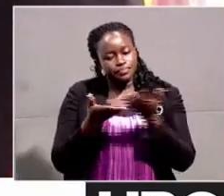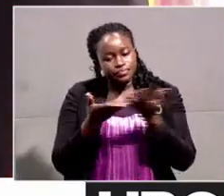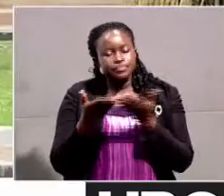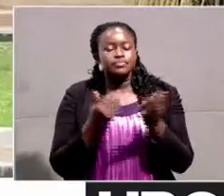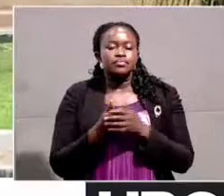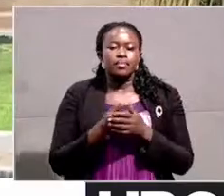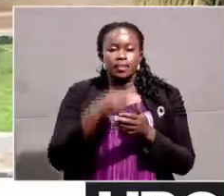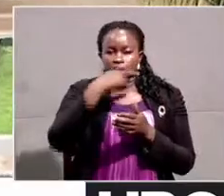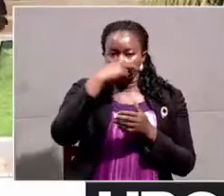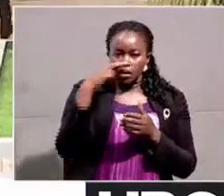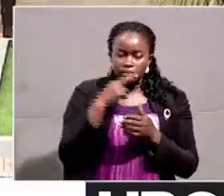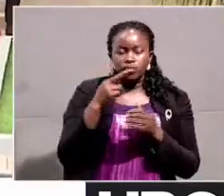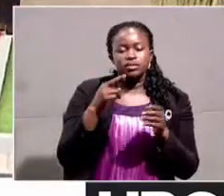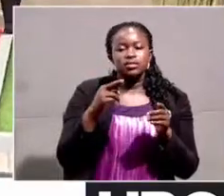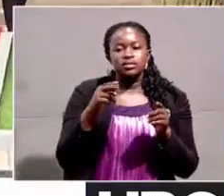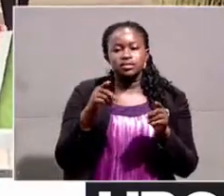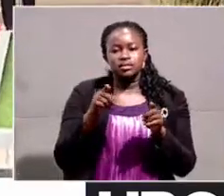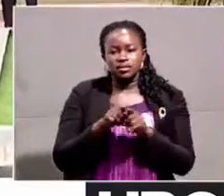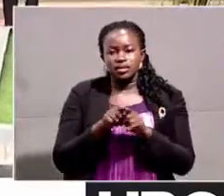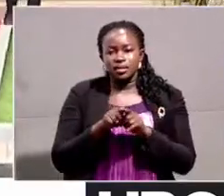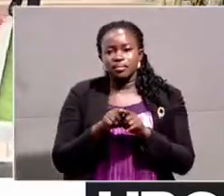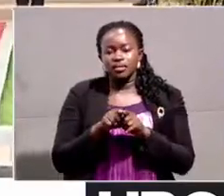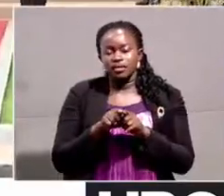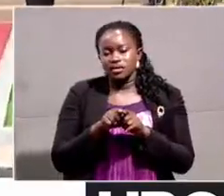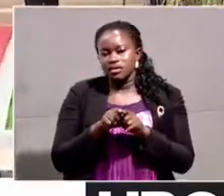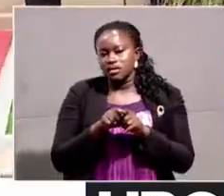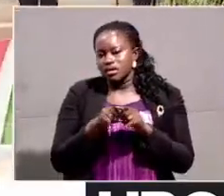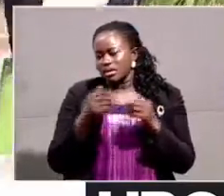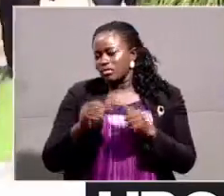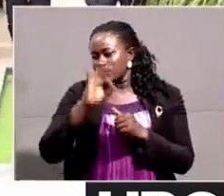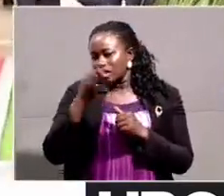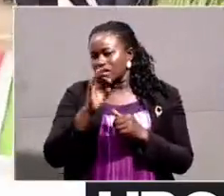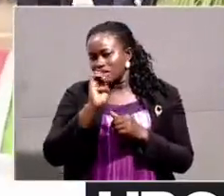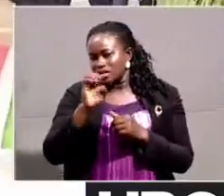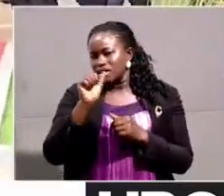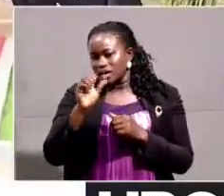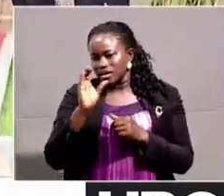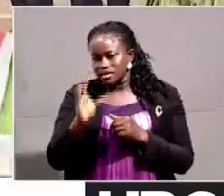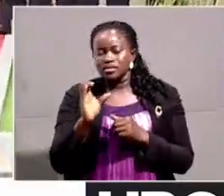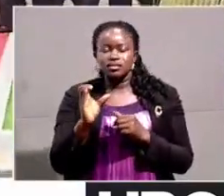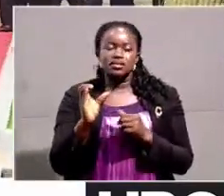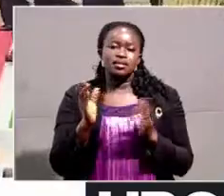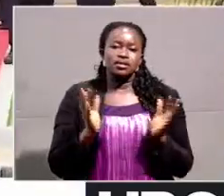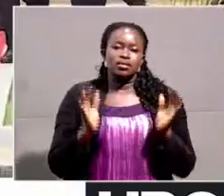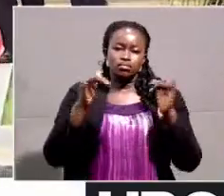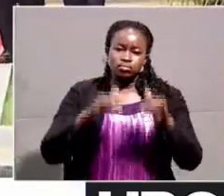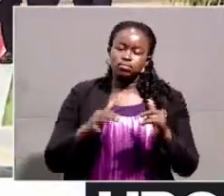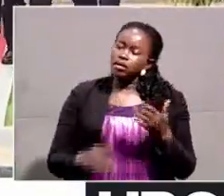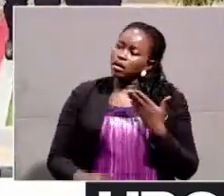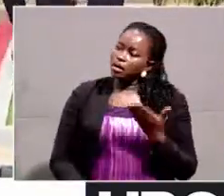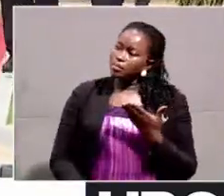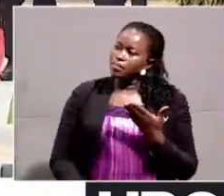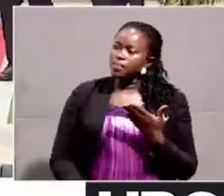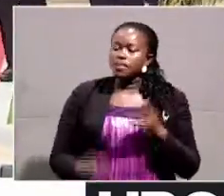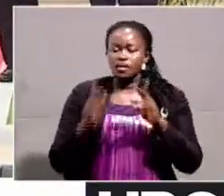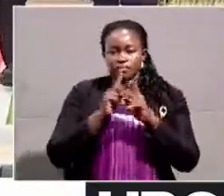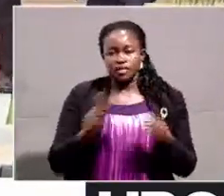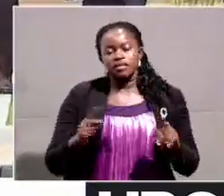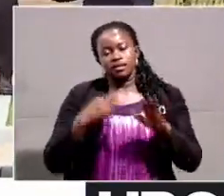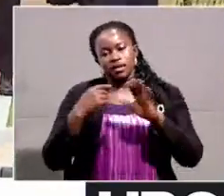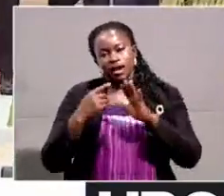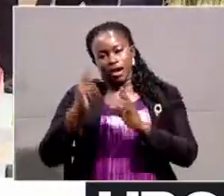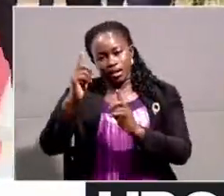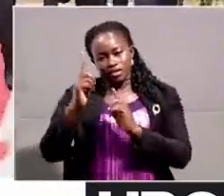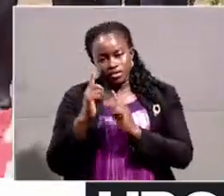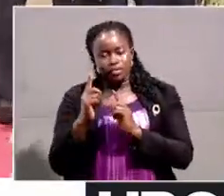rebels and the Congolese government. The third East African Community Heads of State Conclave on the peace and security situation in the